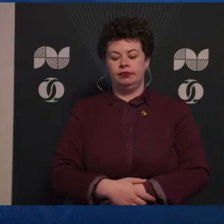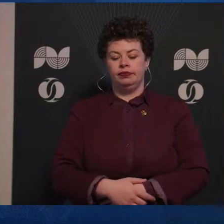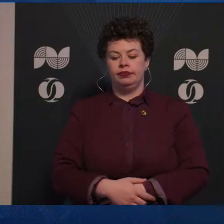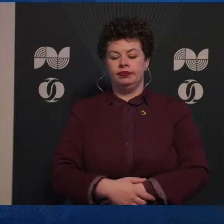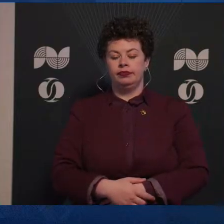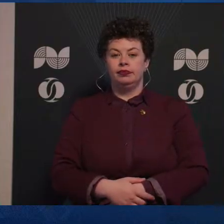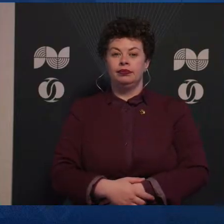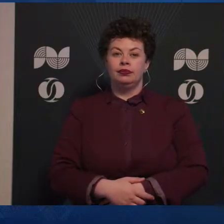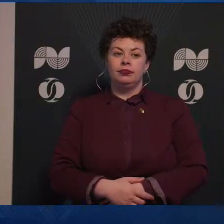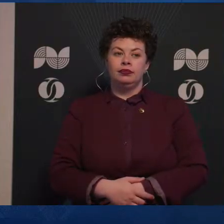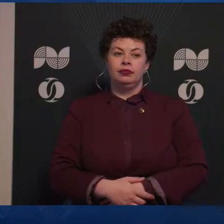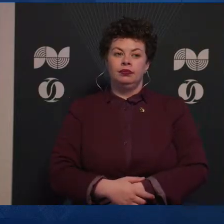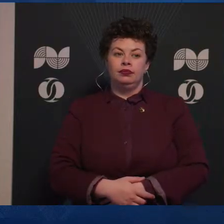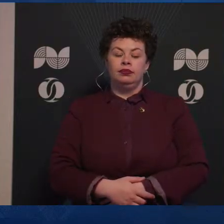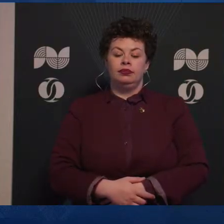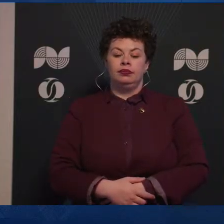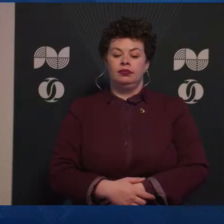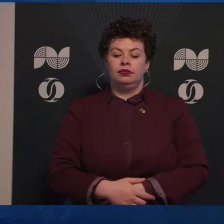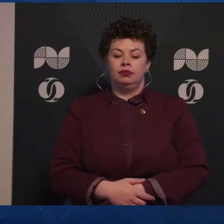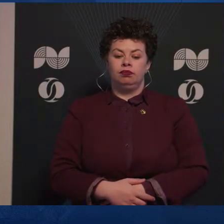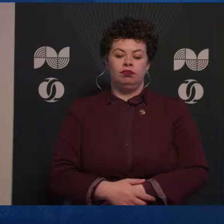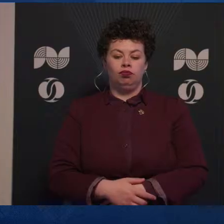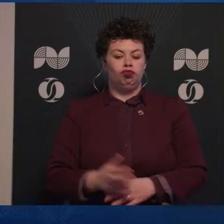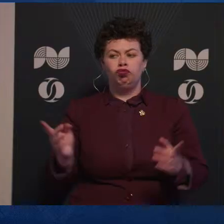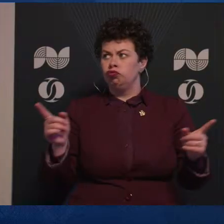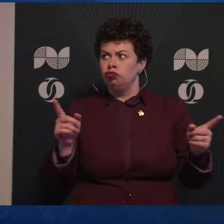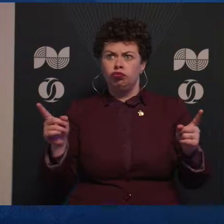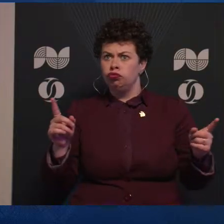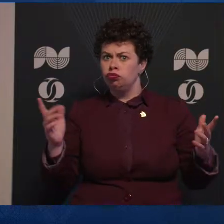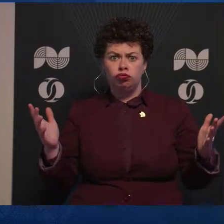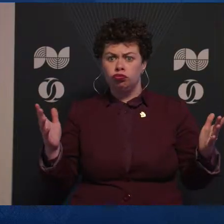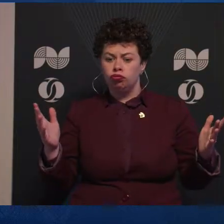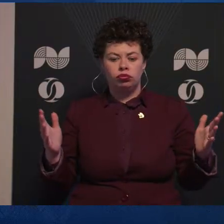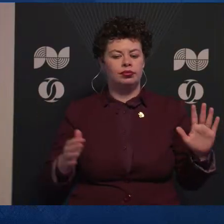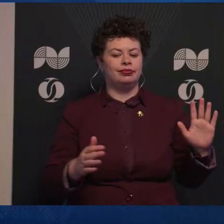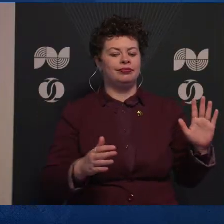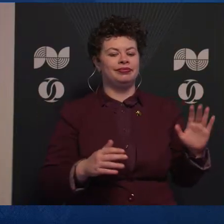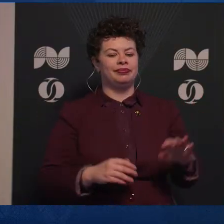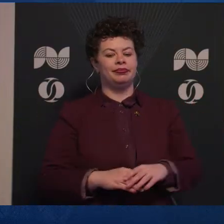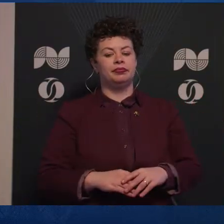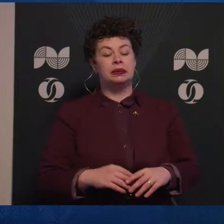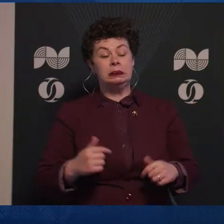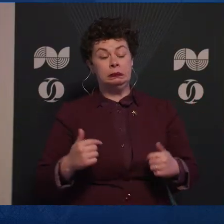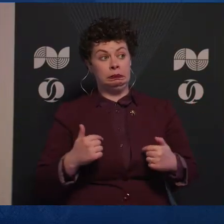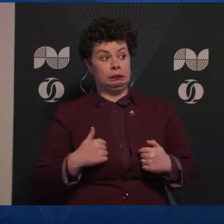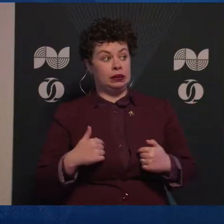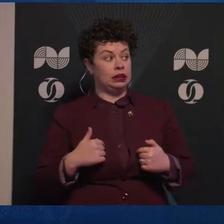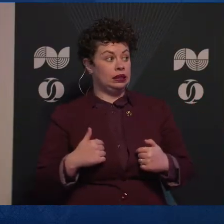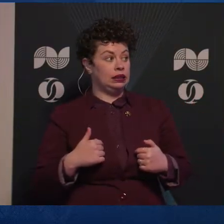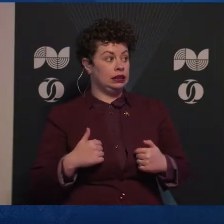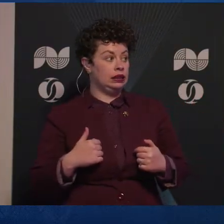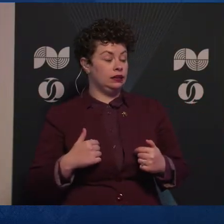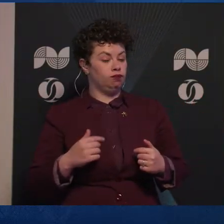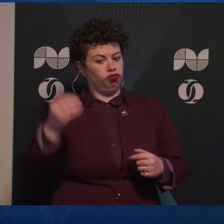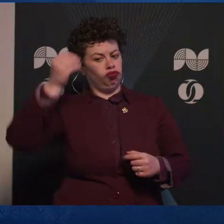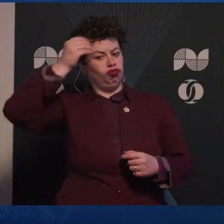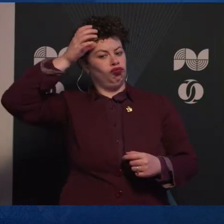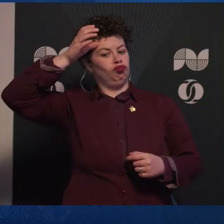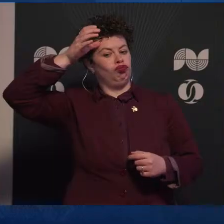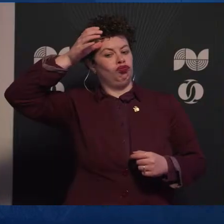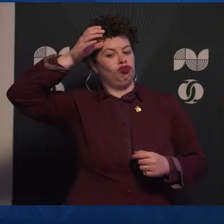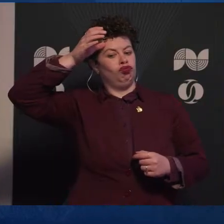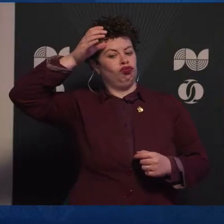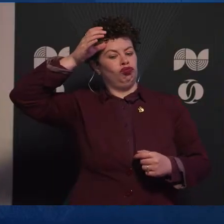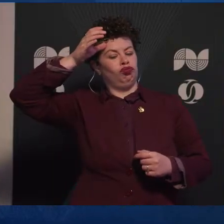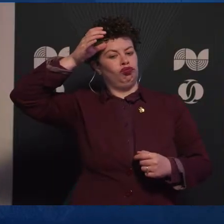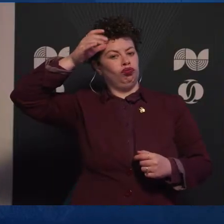Okay. Well, both. So why don't you go first? Yeah. So I don't know enough about